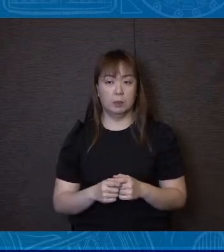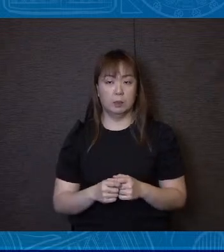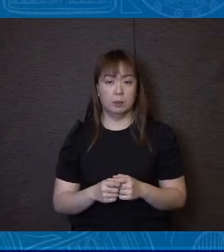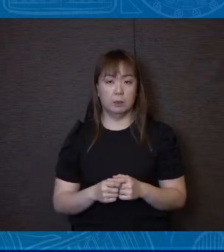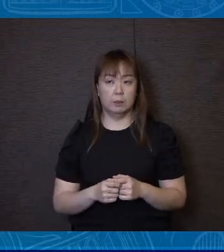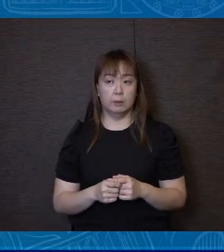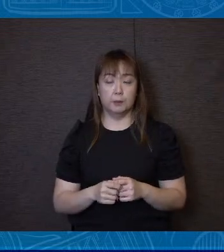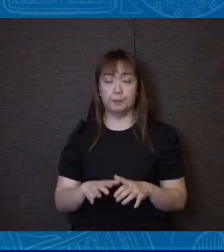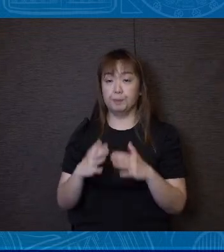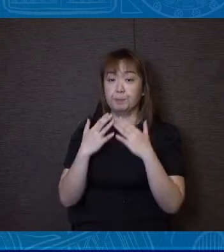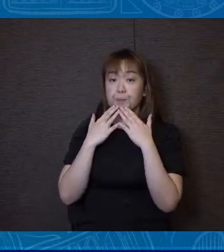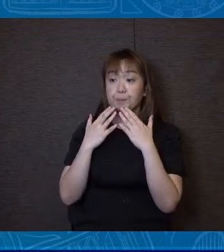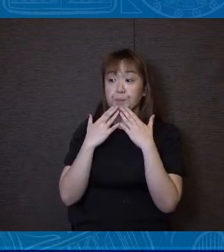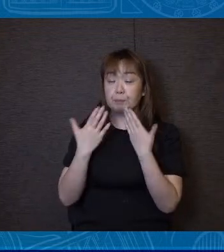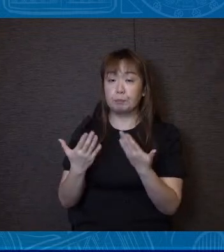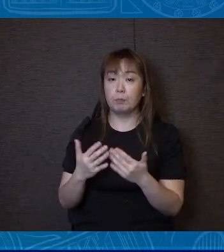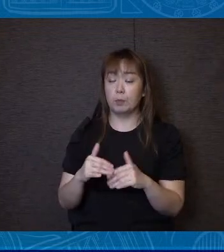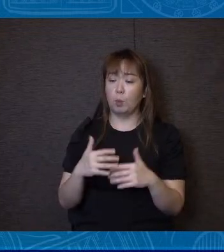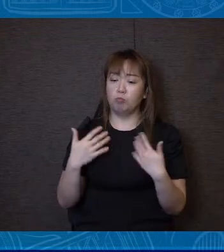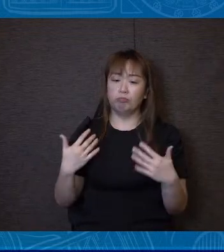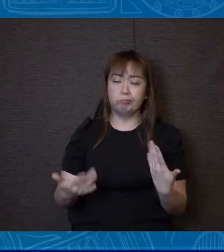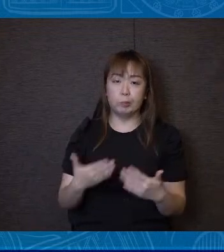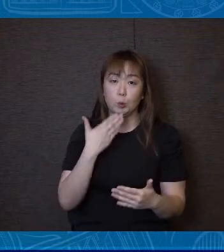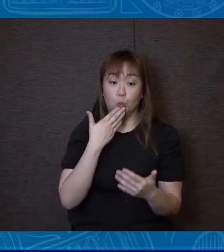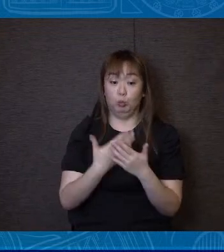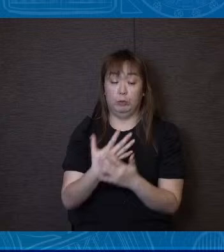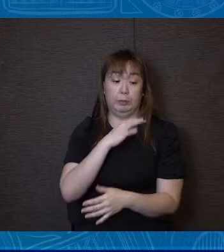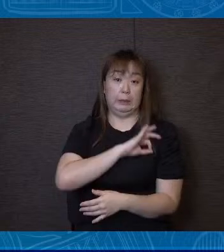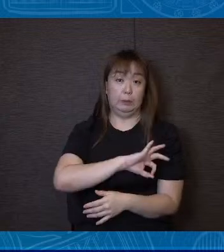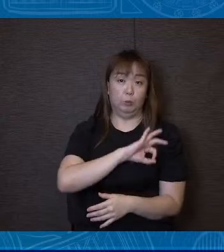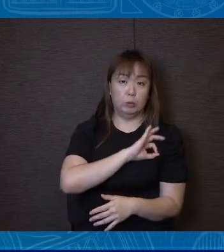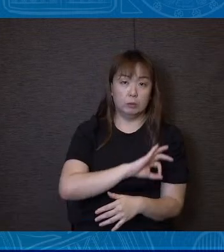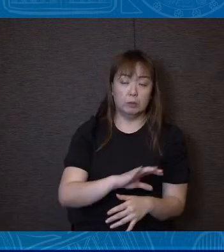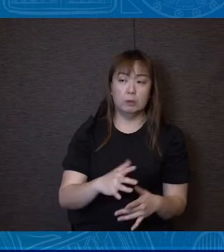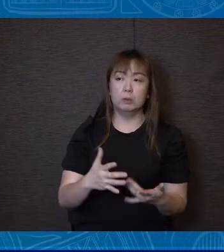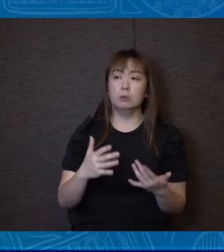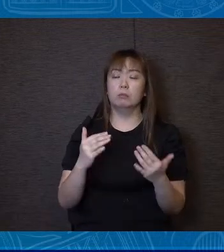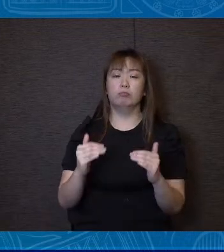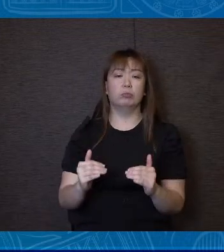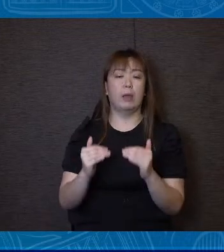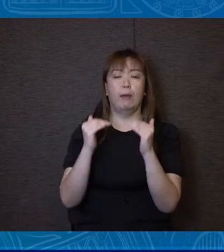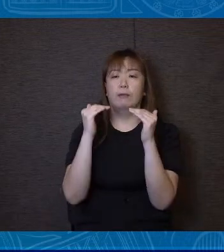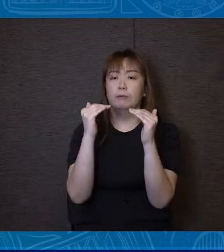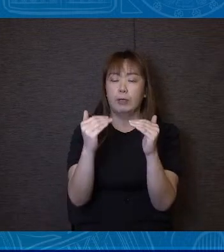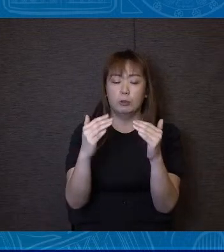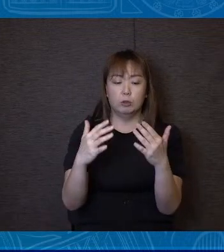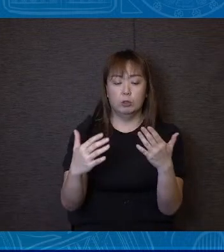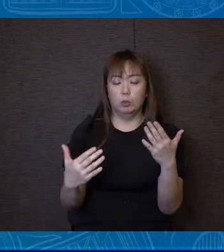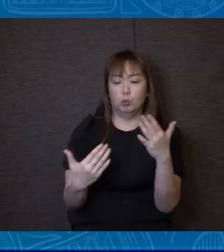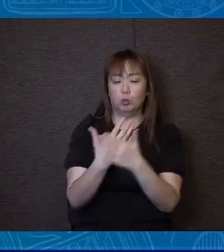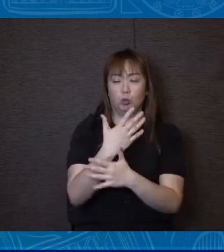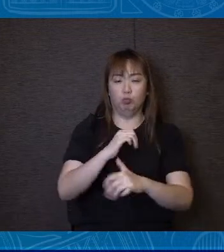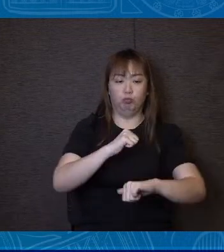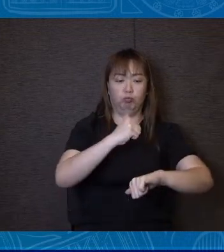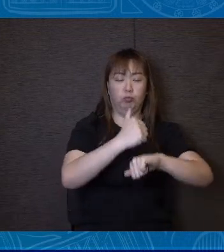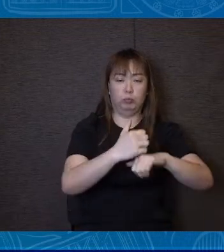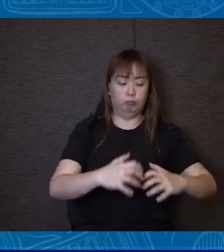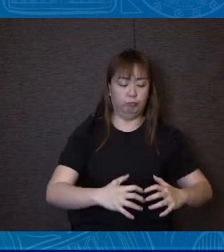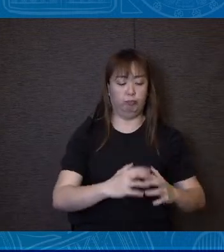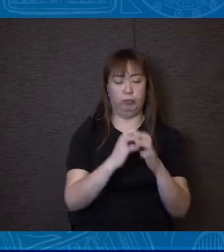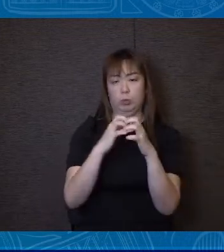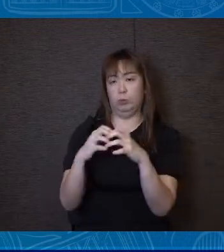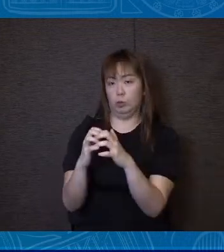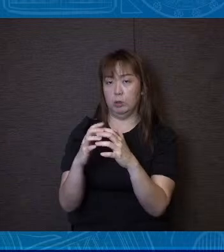Thank you. I think so many advantages, and as you said, it's not a new or fancy technology. It's established. We know it works. It has so